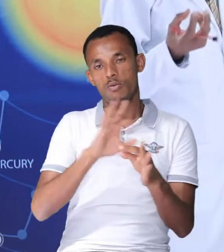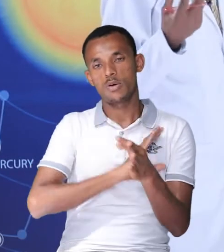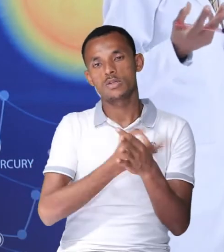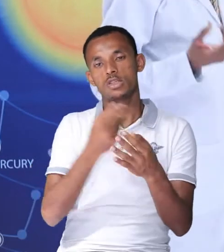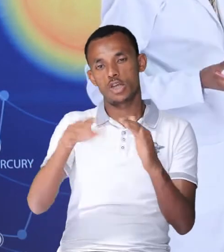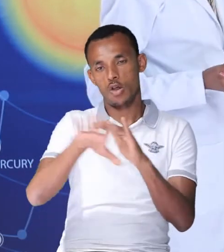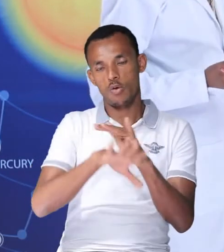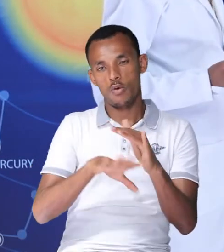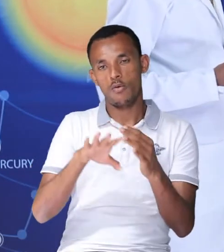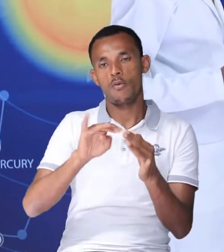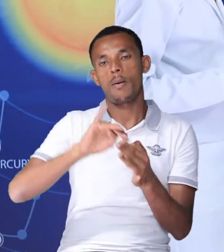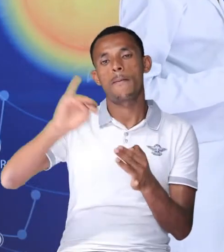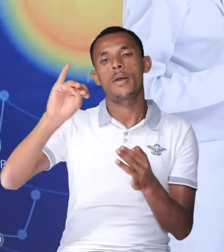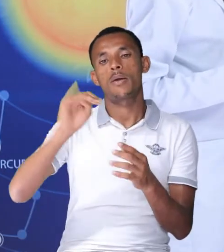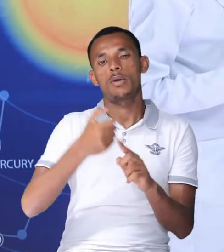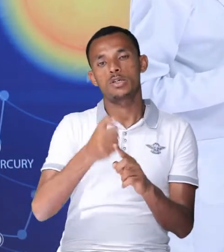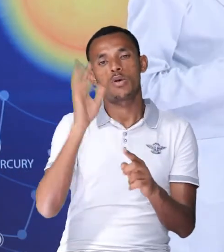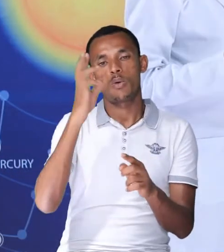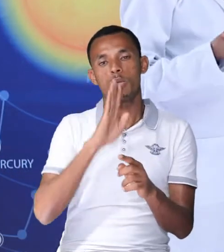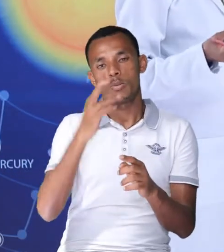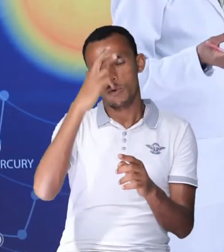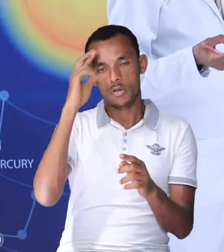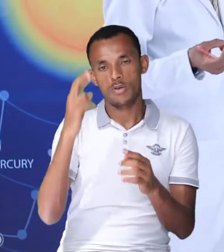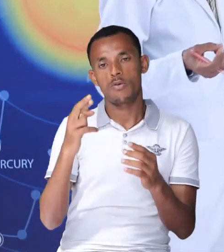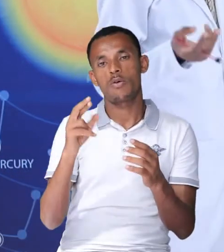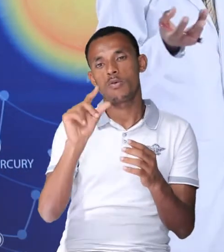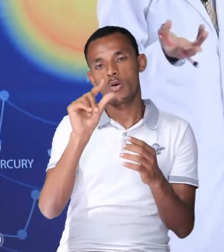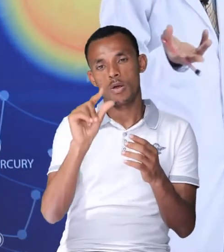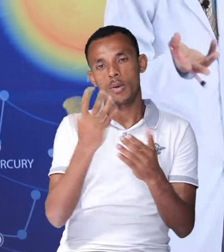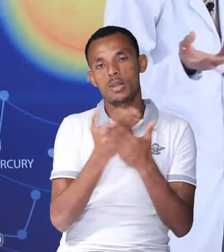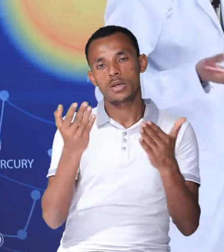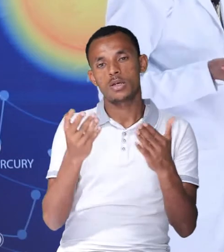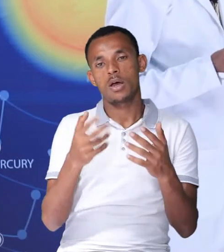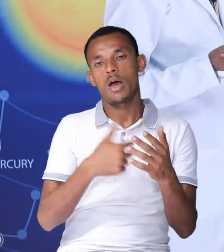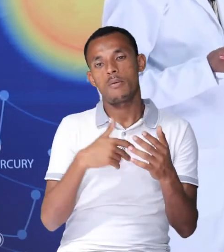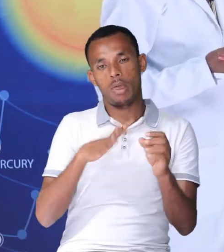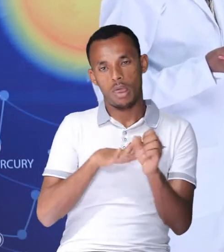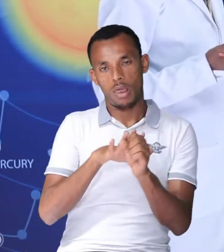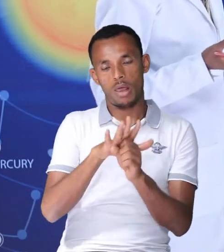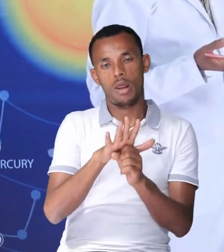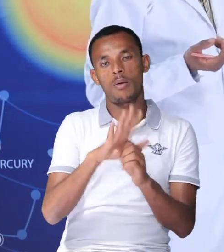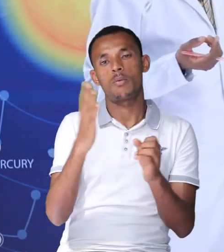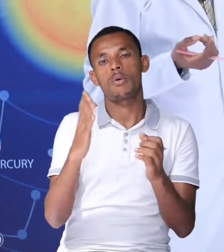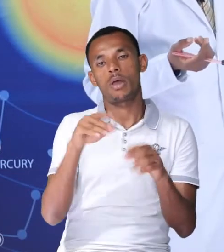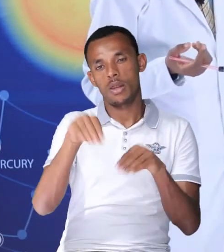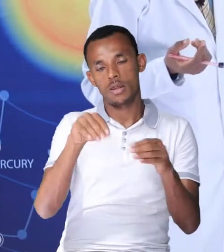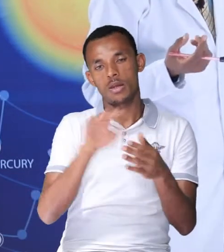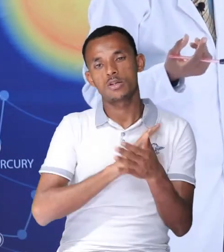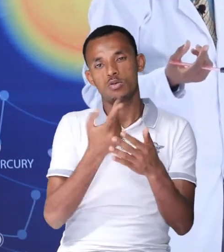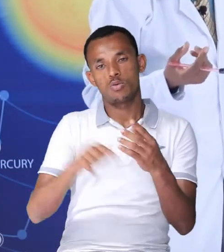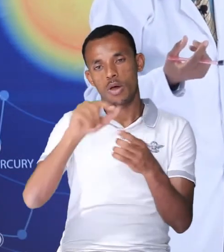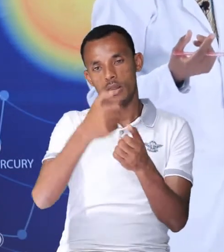lower the vapor pressure will be, because fewer particles will have enough kinetic energy to overcome attractive